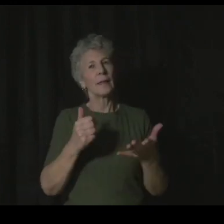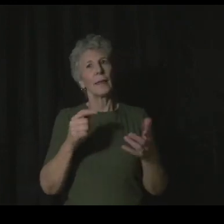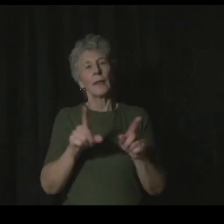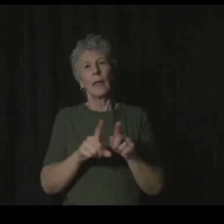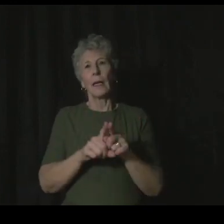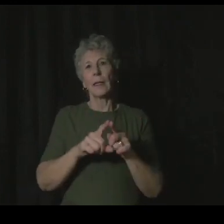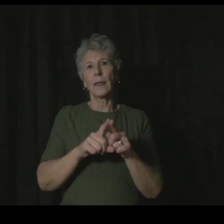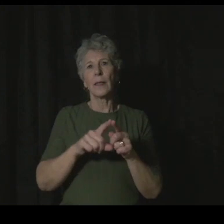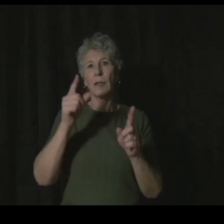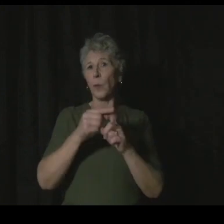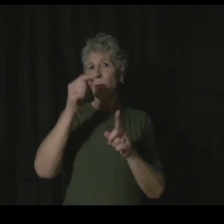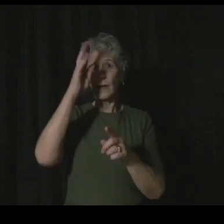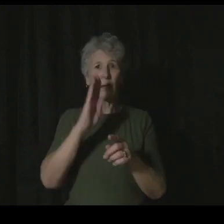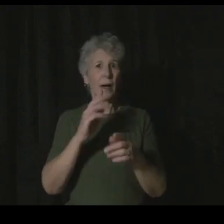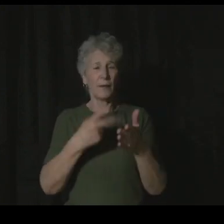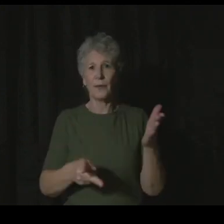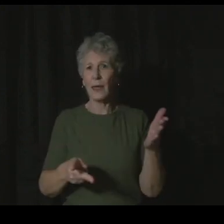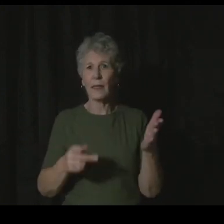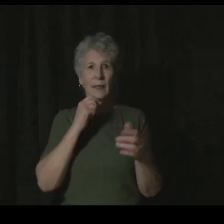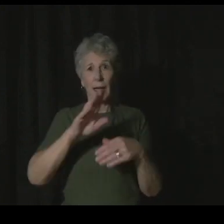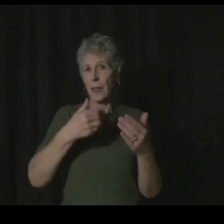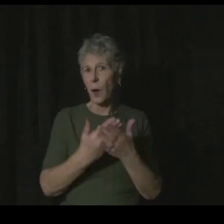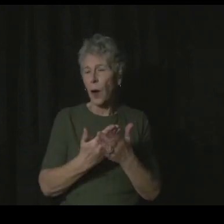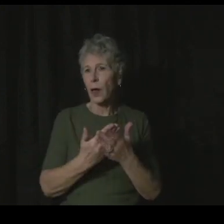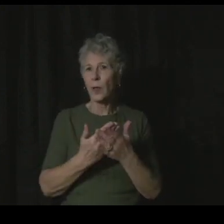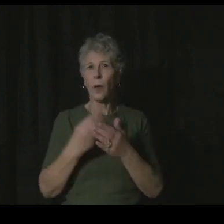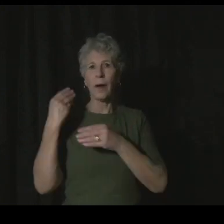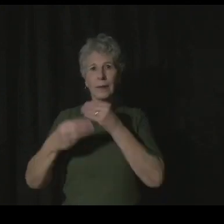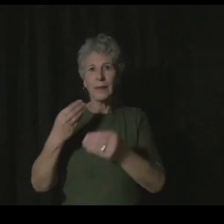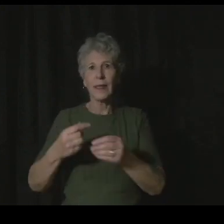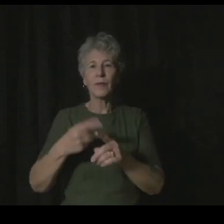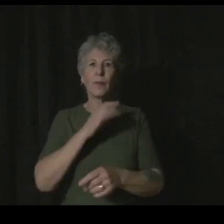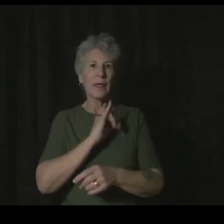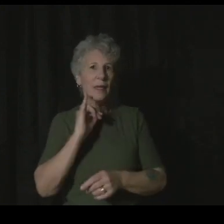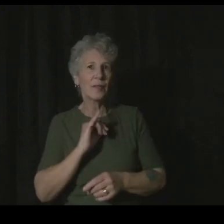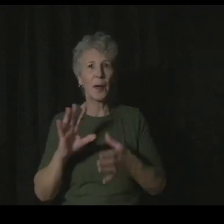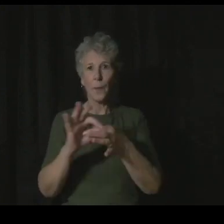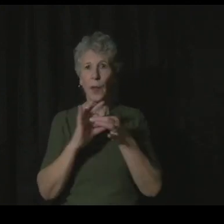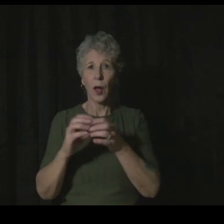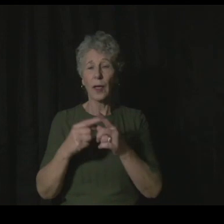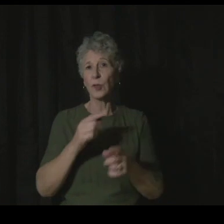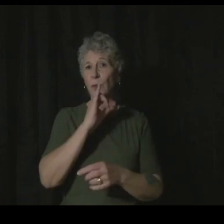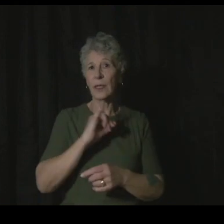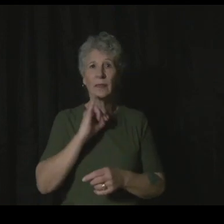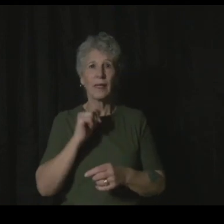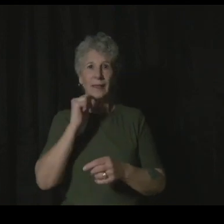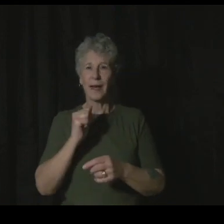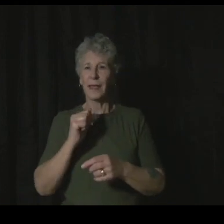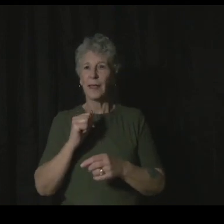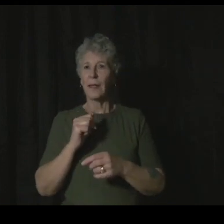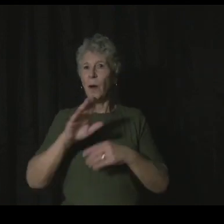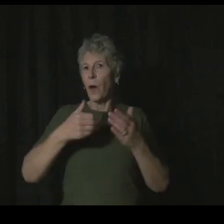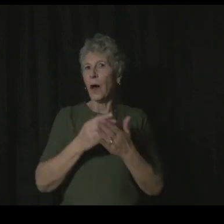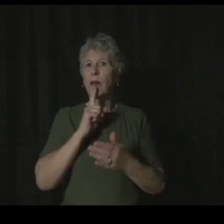word of God has failed, for not all who are descended from Israel belong to Israel, and not all are